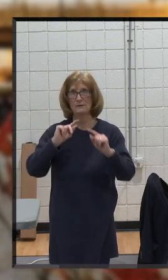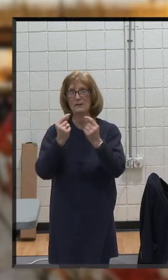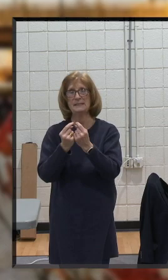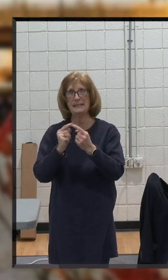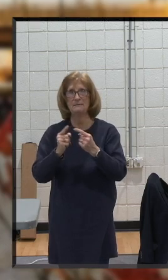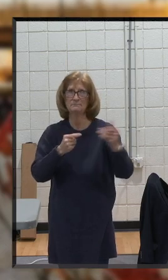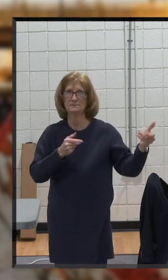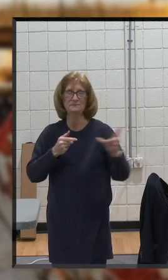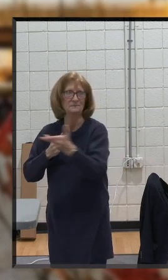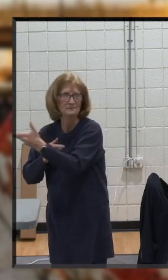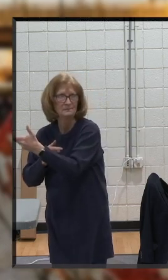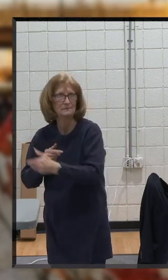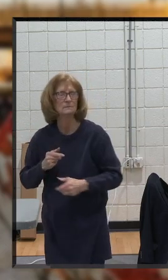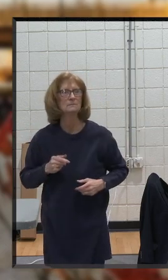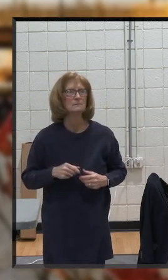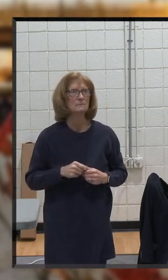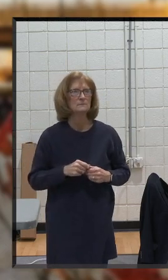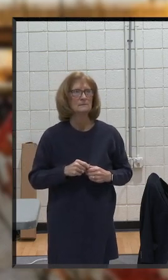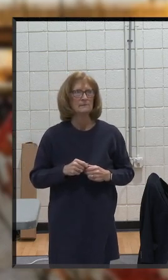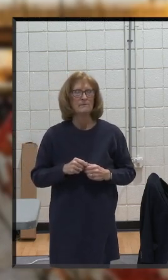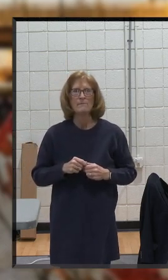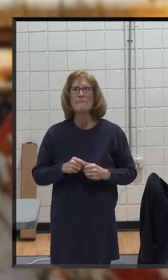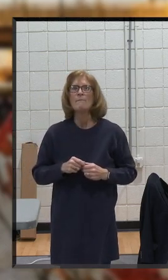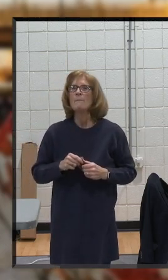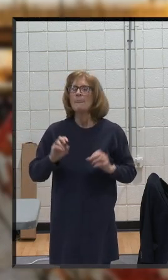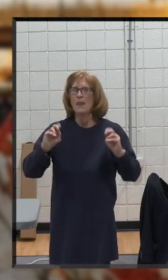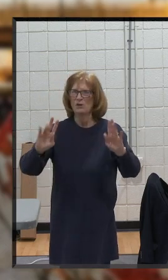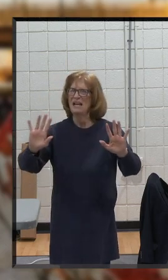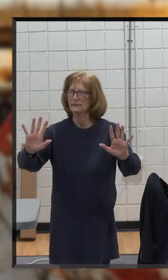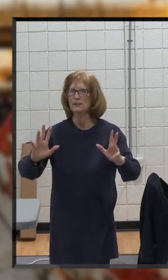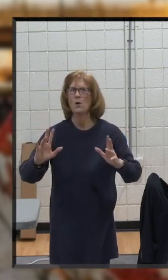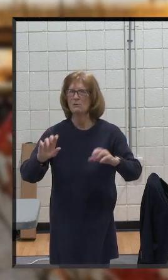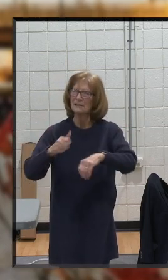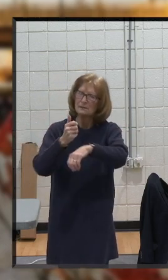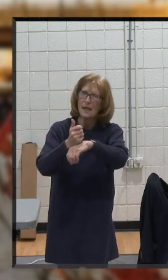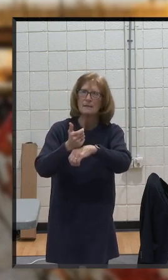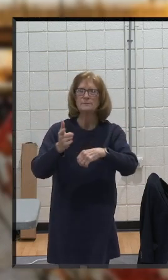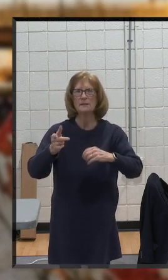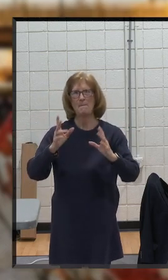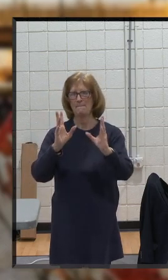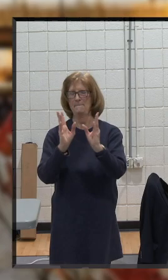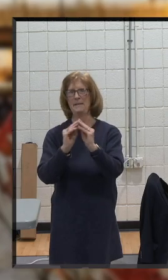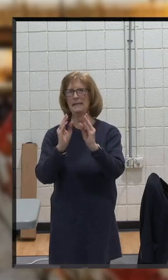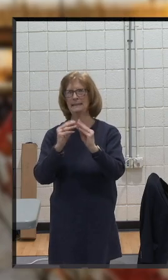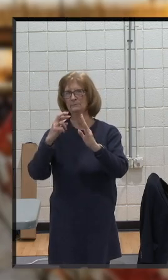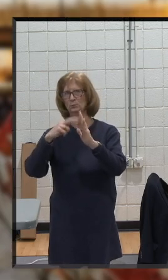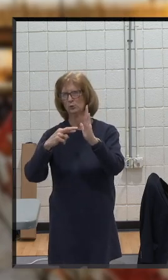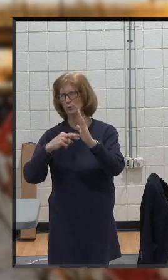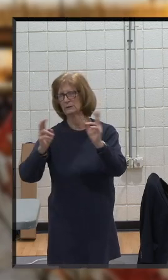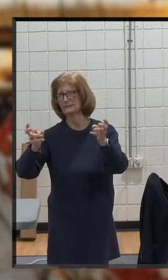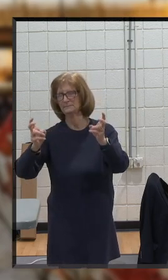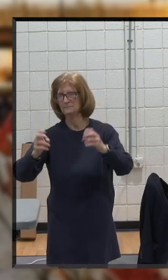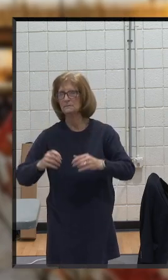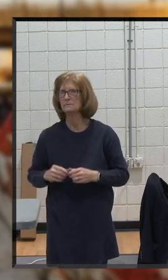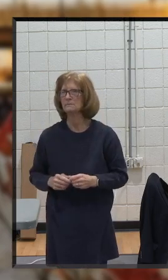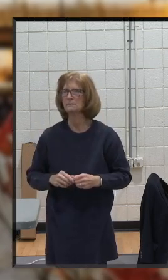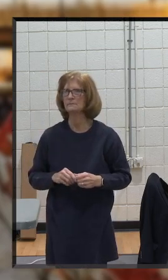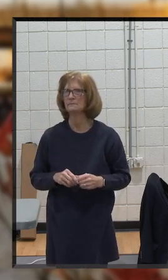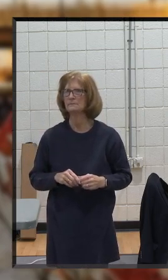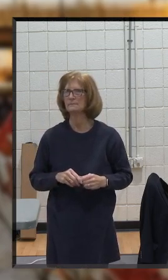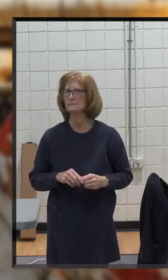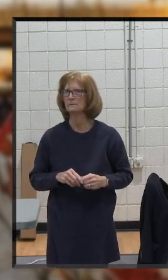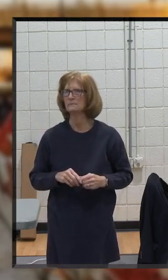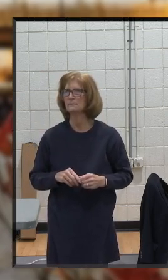up. So real quick, some meeting norms. Just want to emphasize this for folks here. First and foremost is